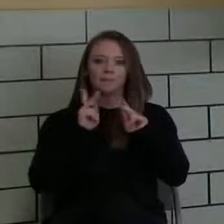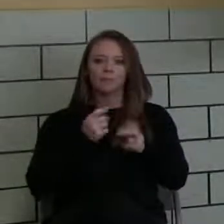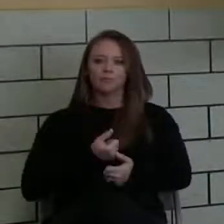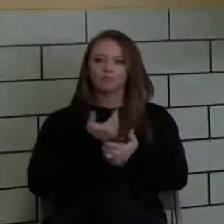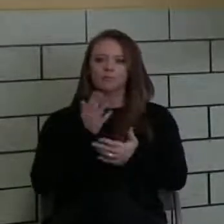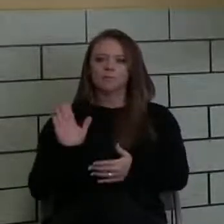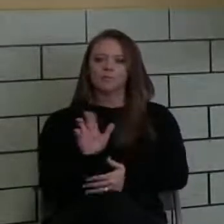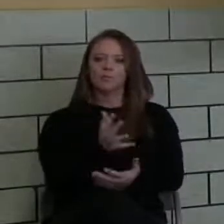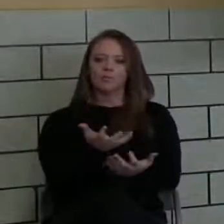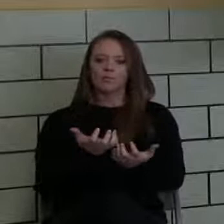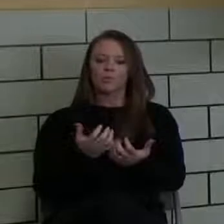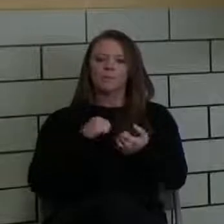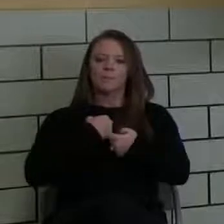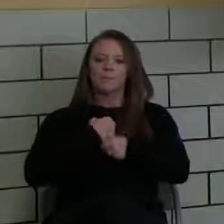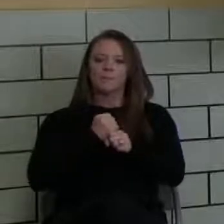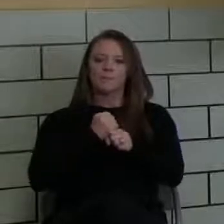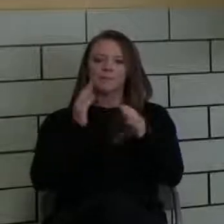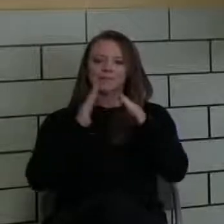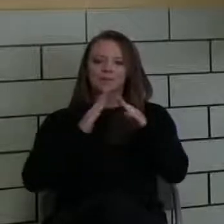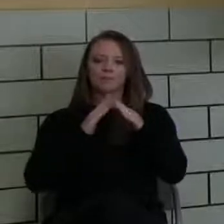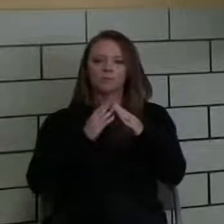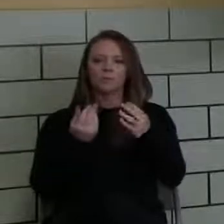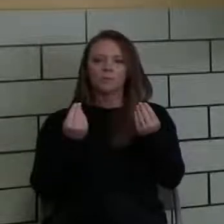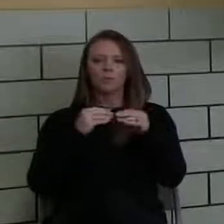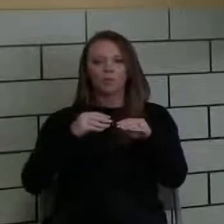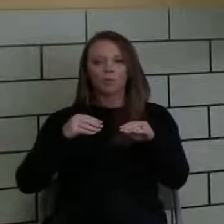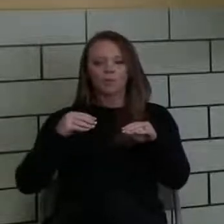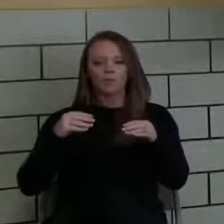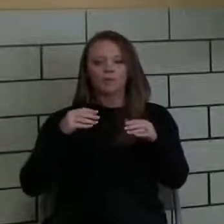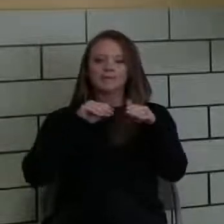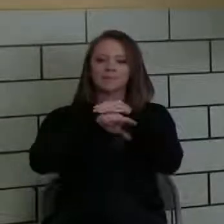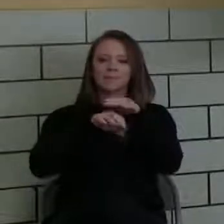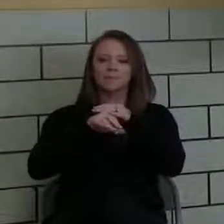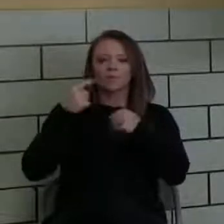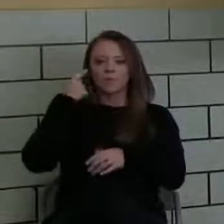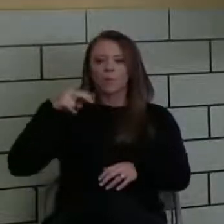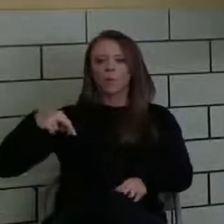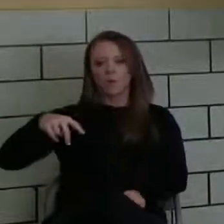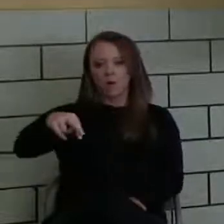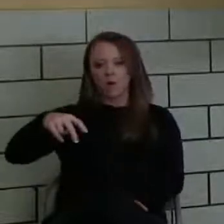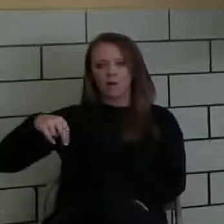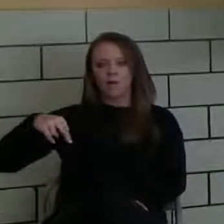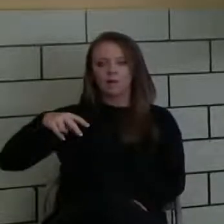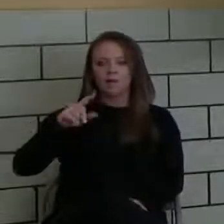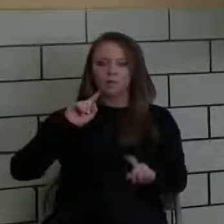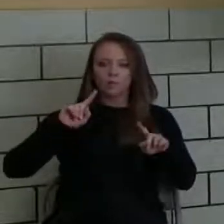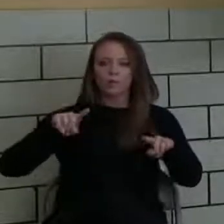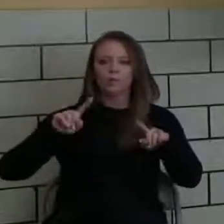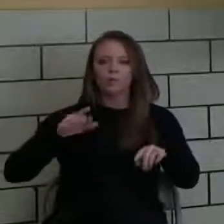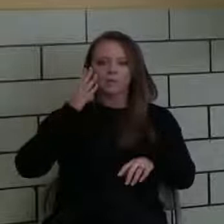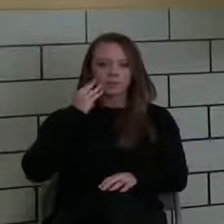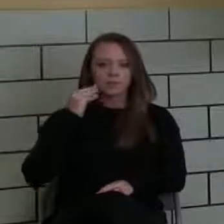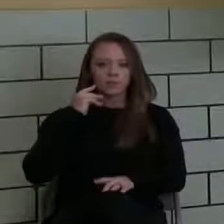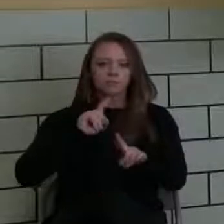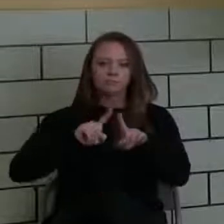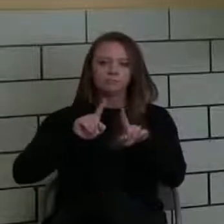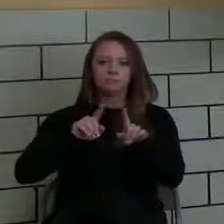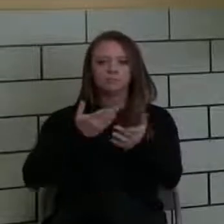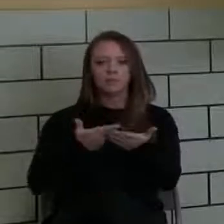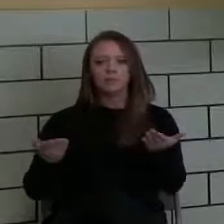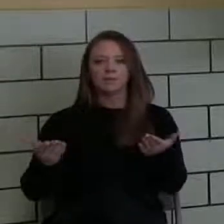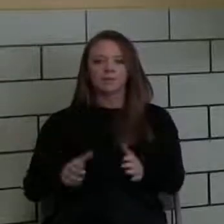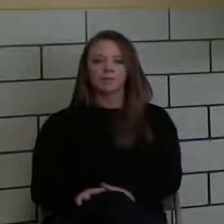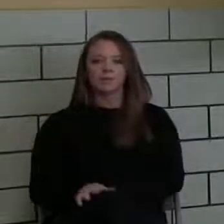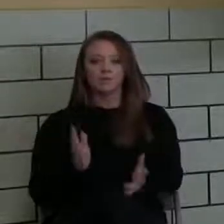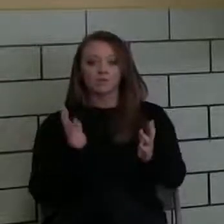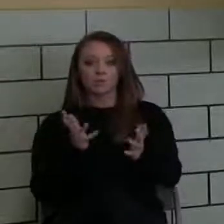make downtown more walkable, a place where people wanted to go, experience different things. We would talk to students